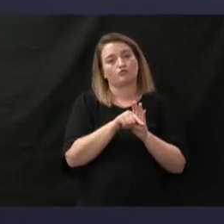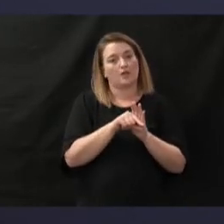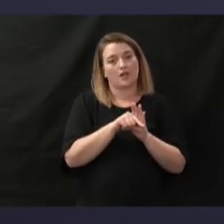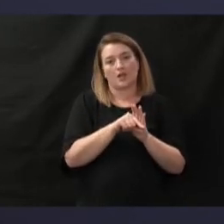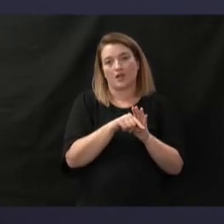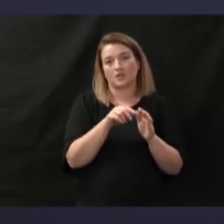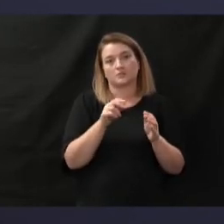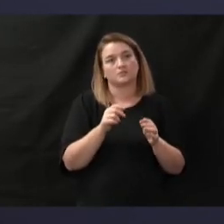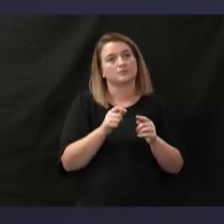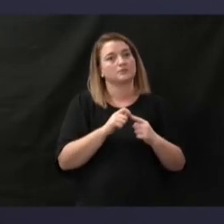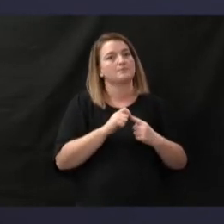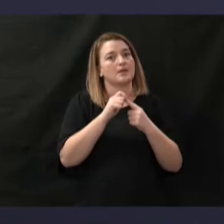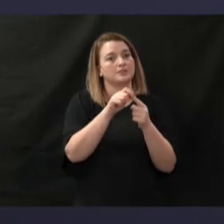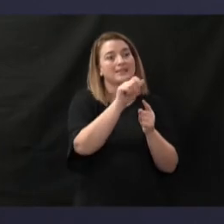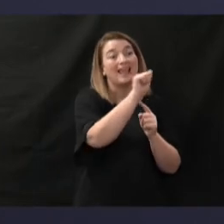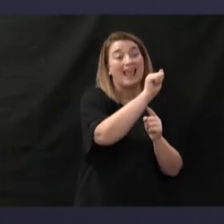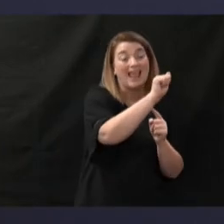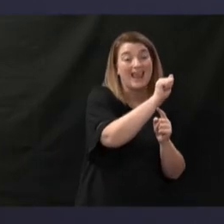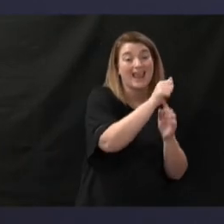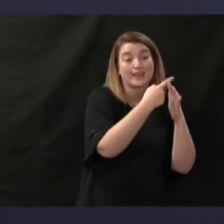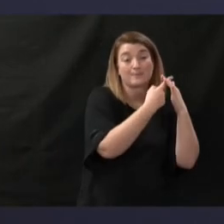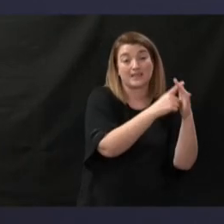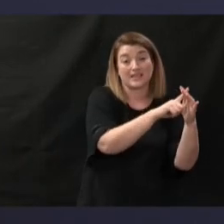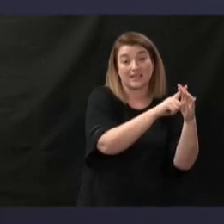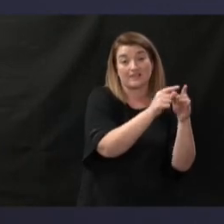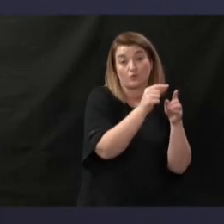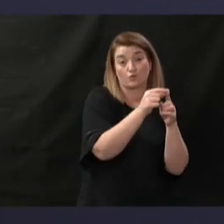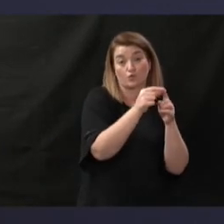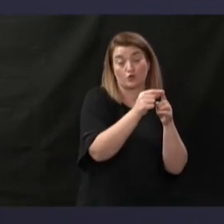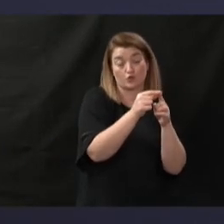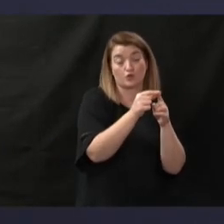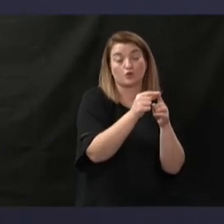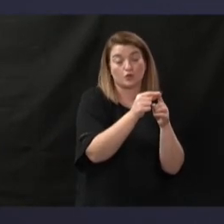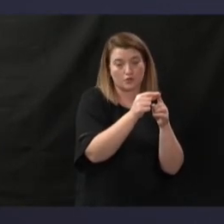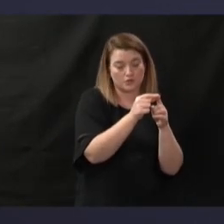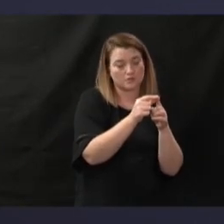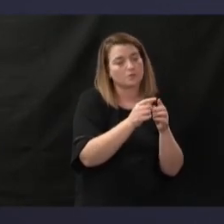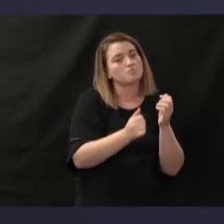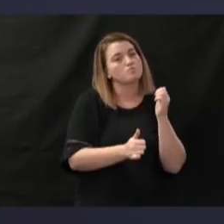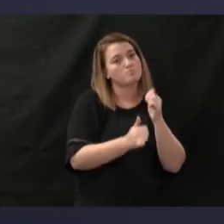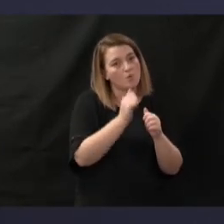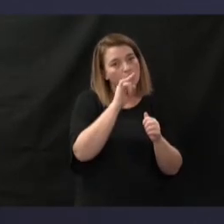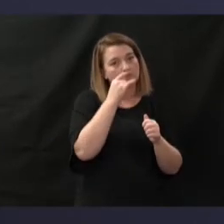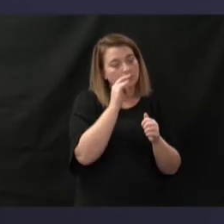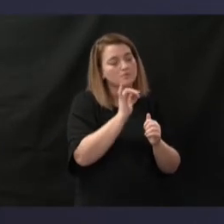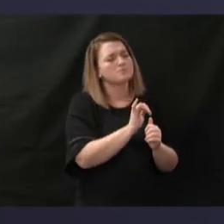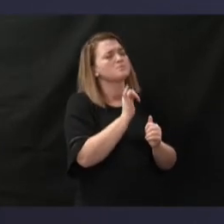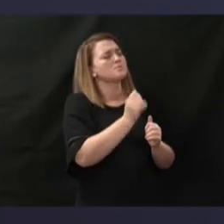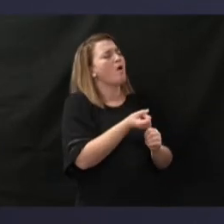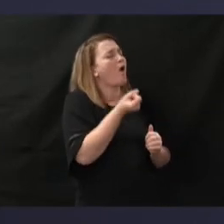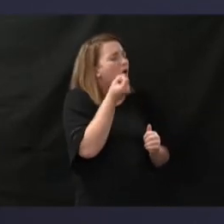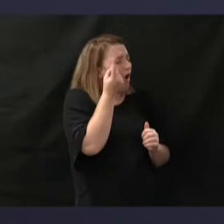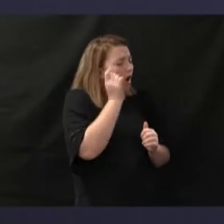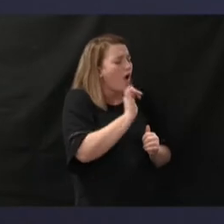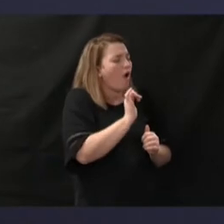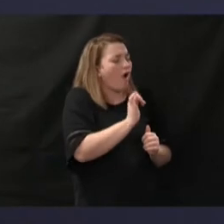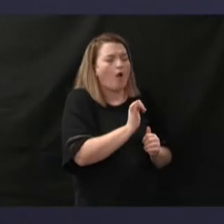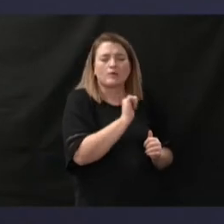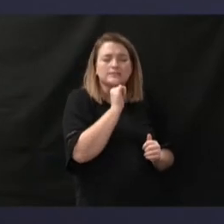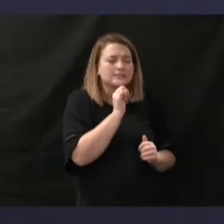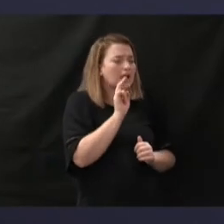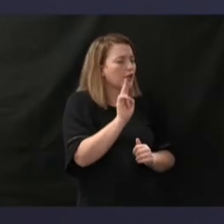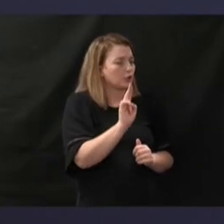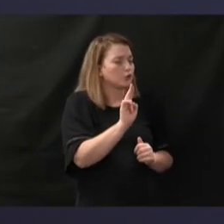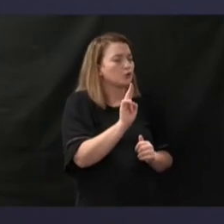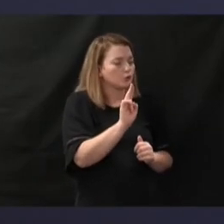of the time it's going to be and so most of the kids were able to kind of figure that out. Instead of putting a U at the beginning, they put an A because